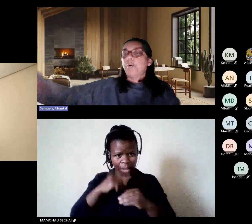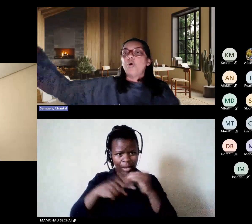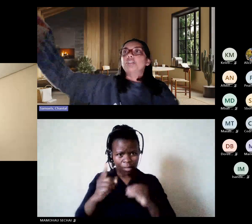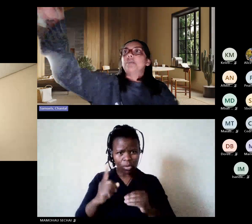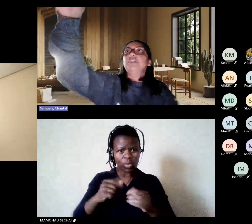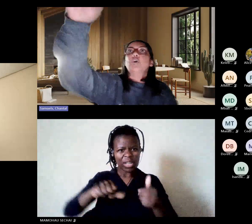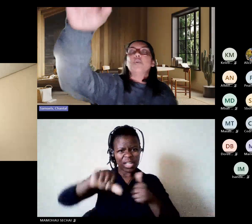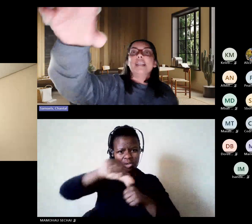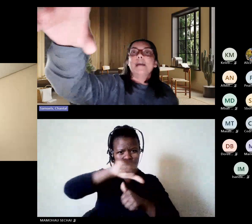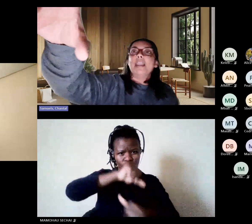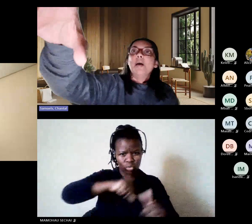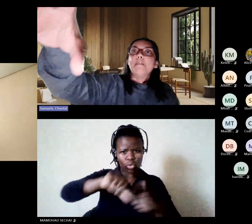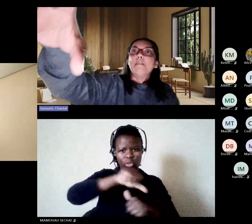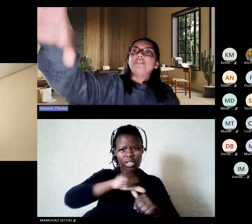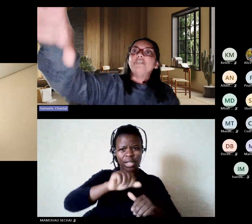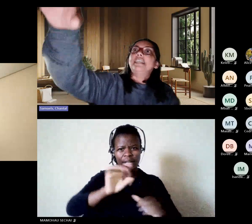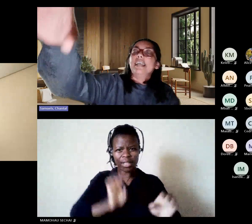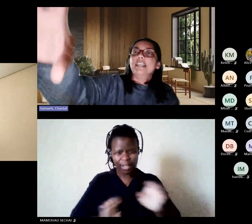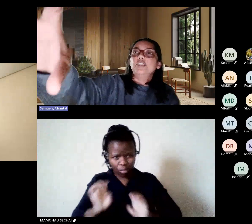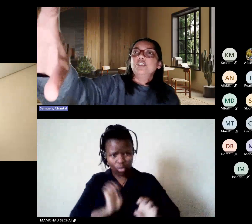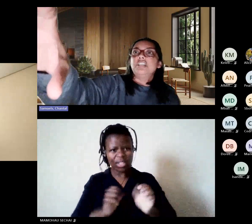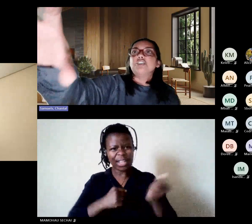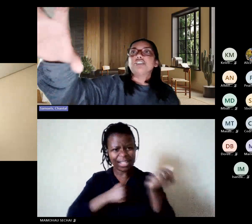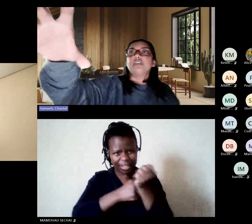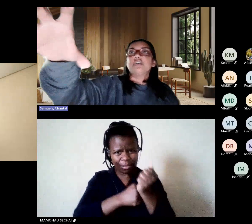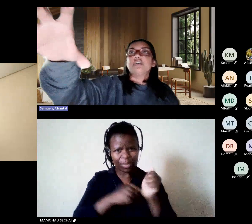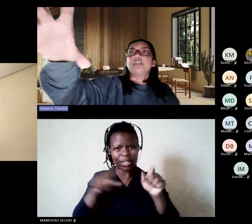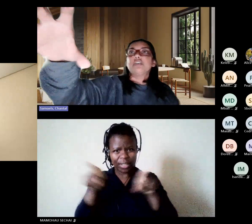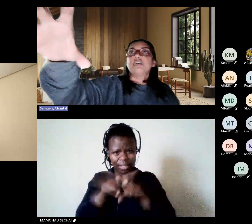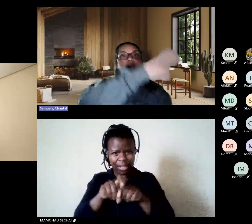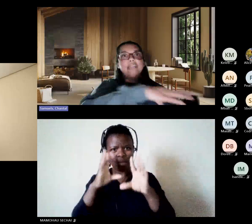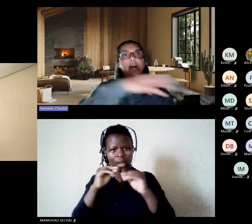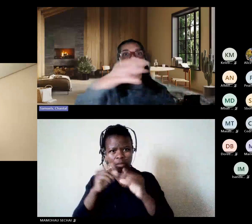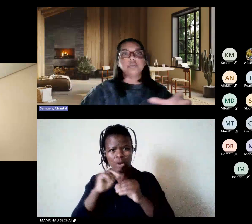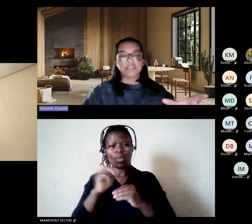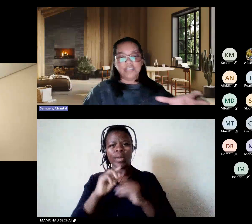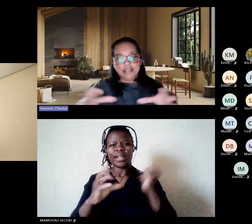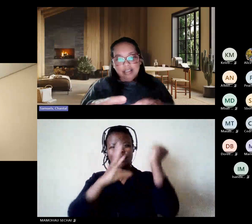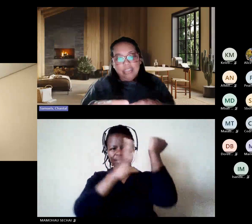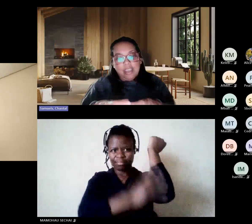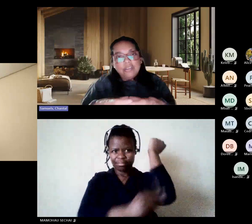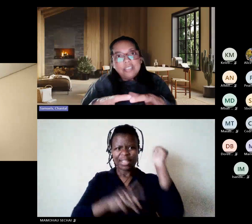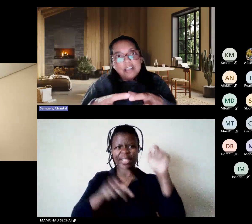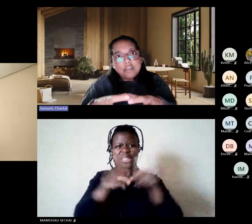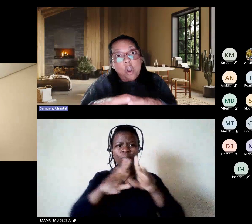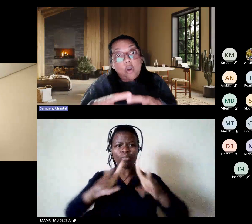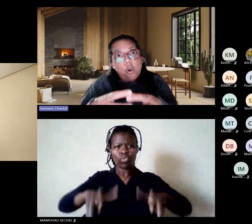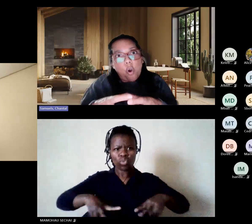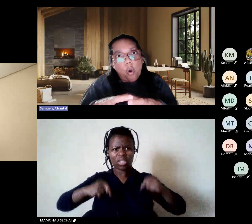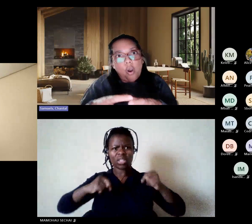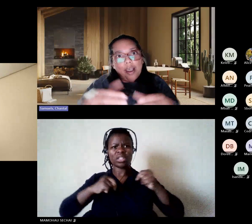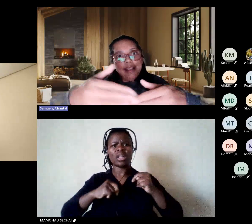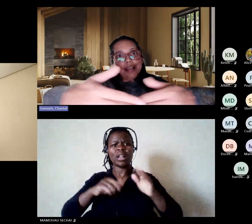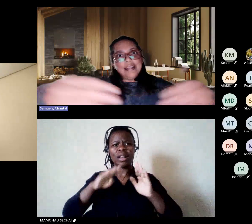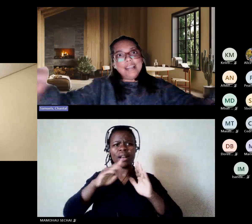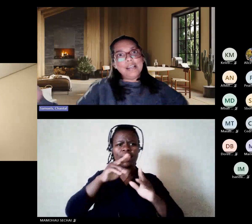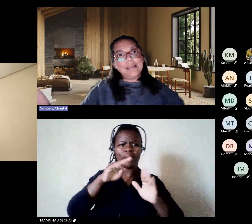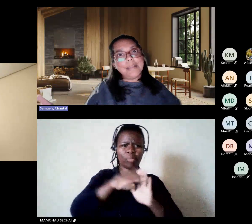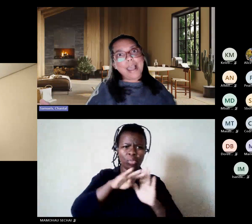emotional support, and we're talking about poverty and a nutritional program and those sorts of things. Those things are